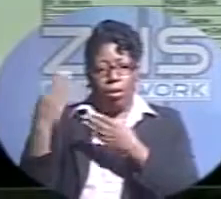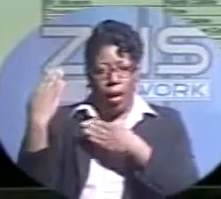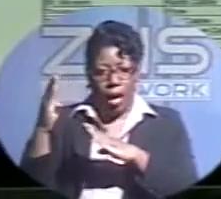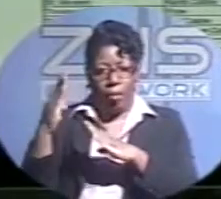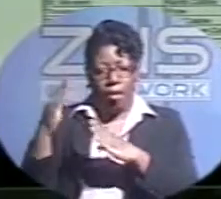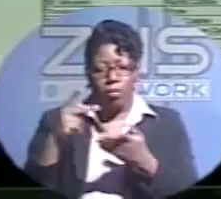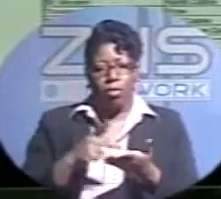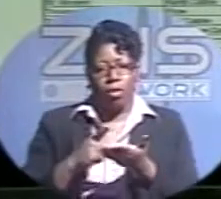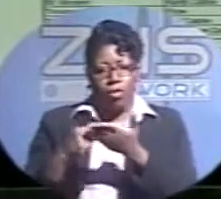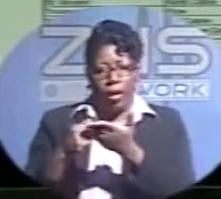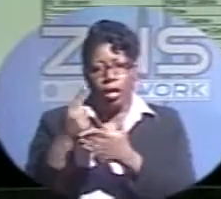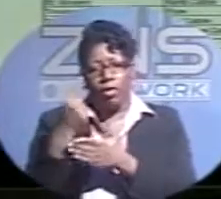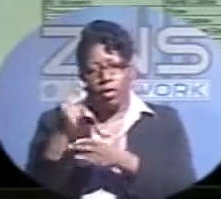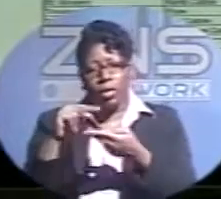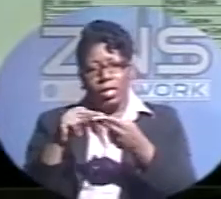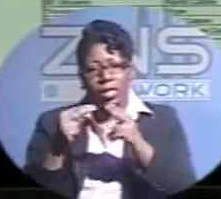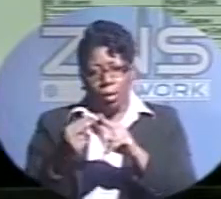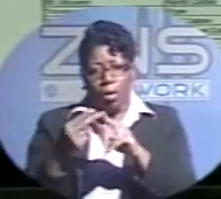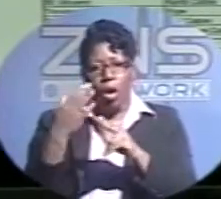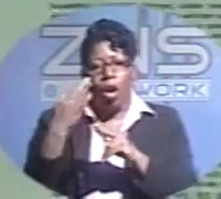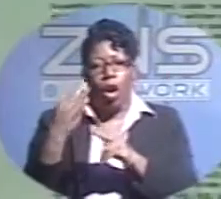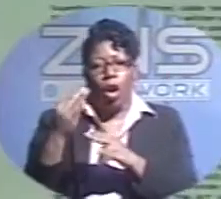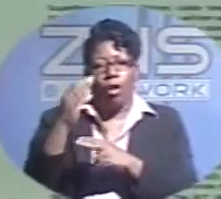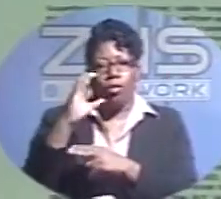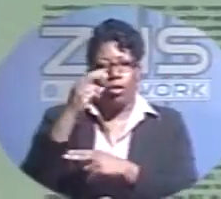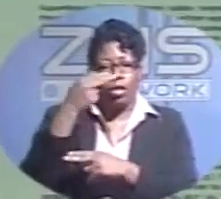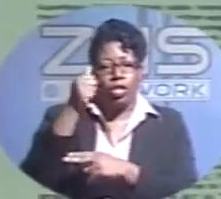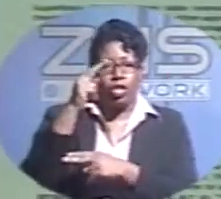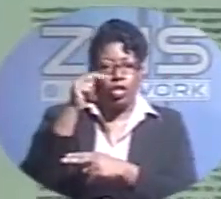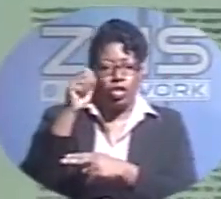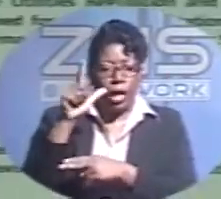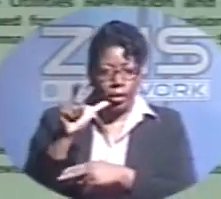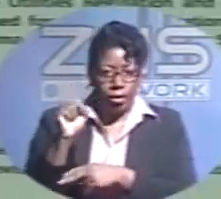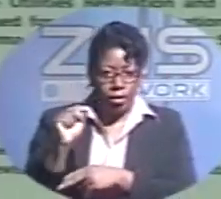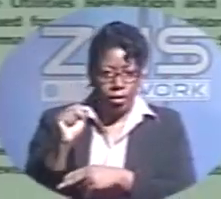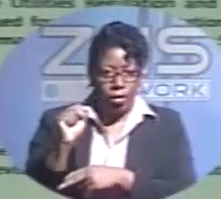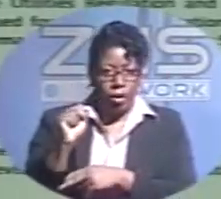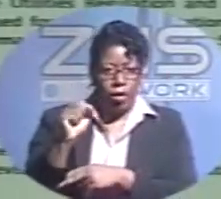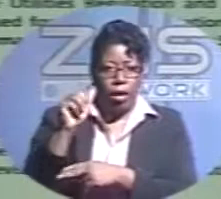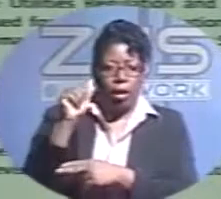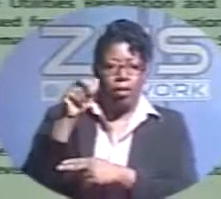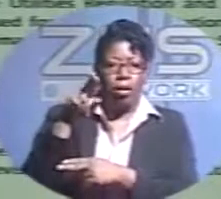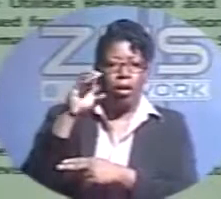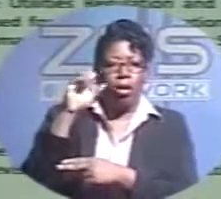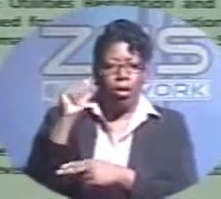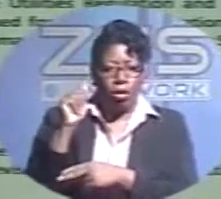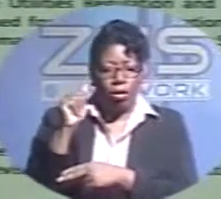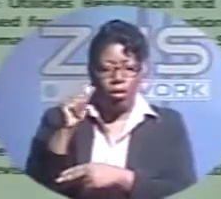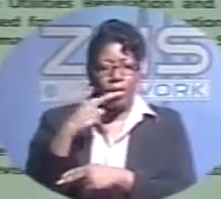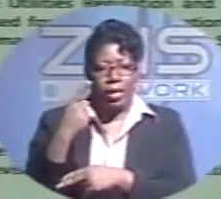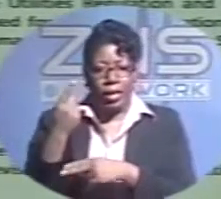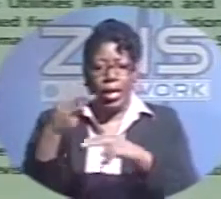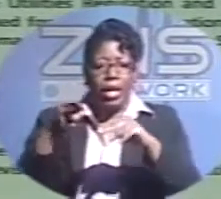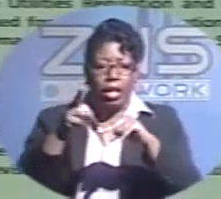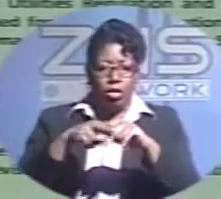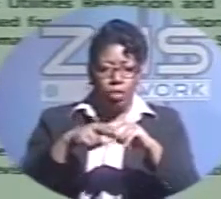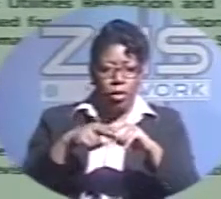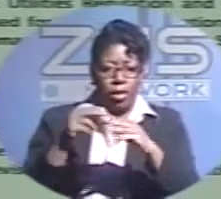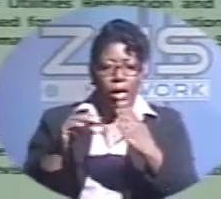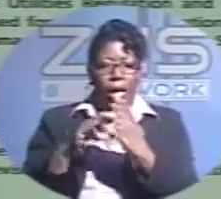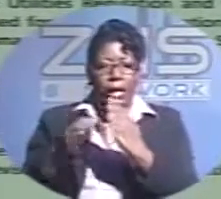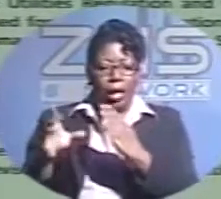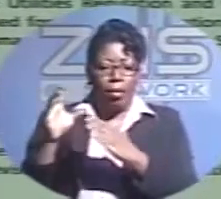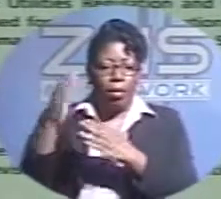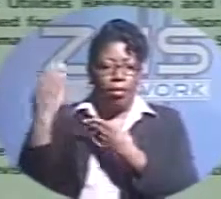sixth fewest number of channels. In its application to IRCA requesting permission for the increase, Cable Bahamas